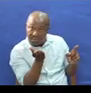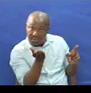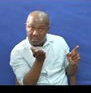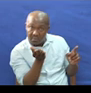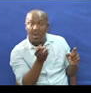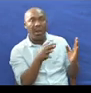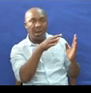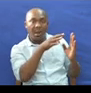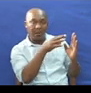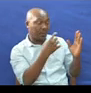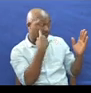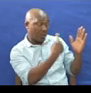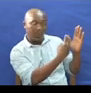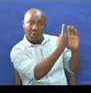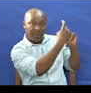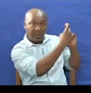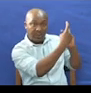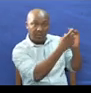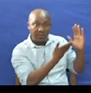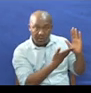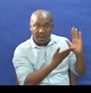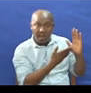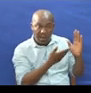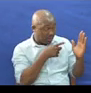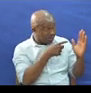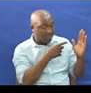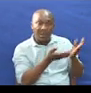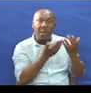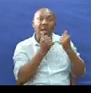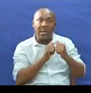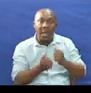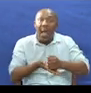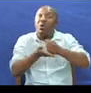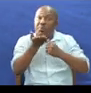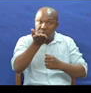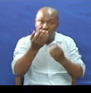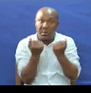Look at this picture. Can this picture help you to make sentences?